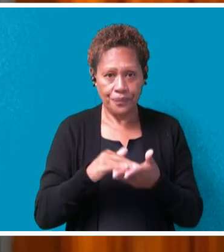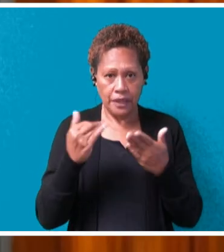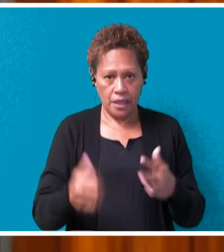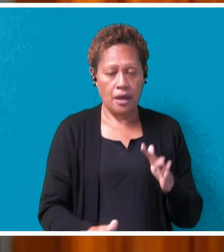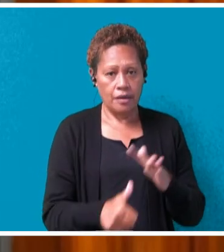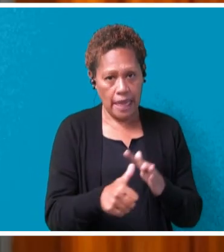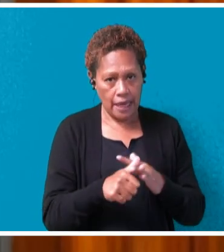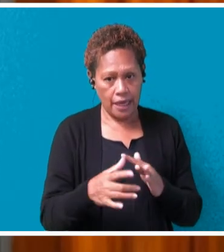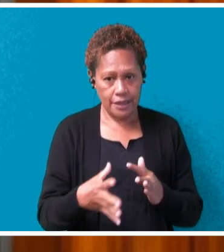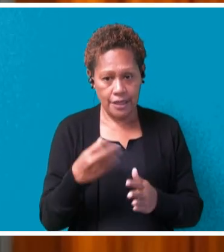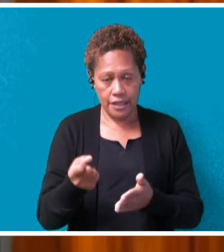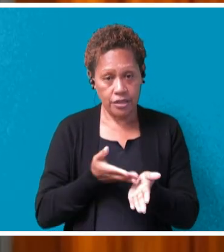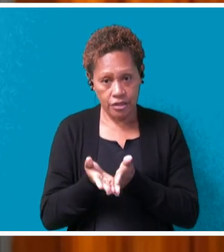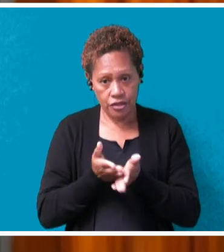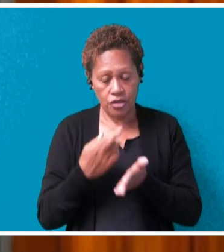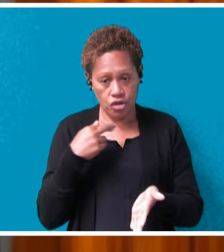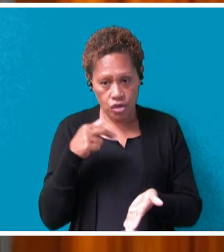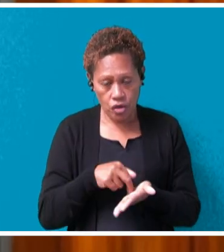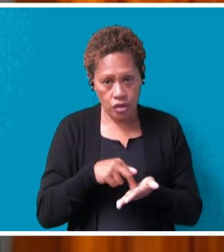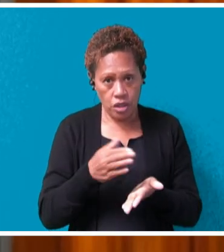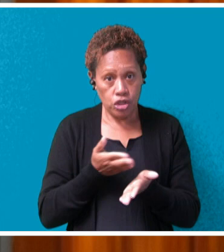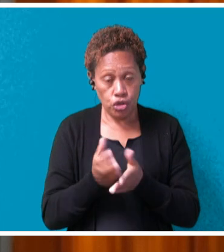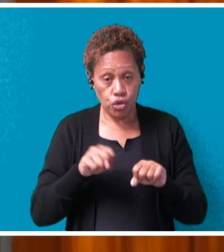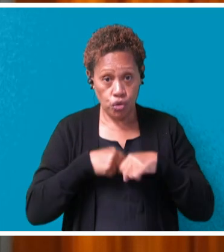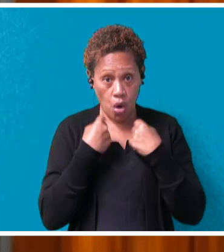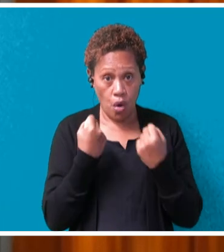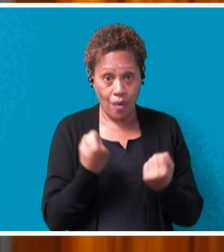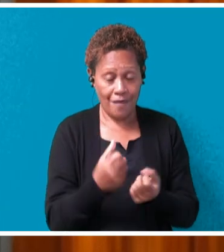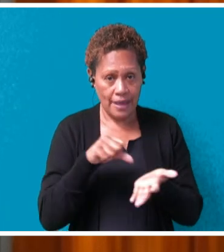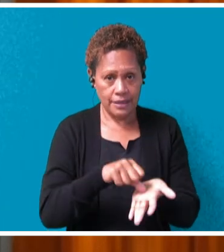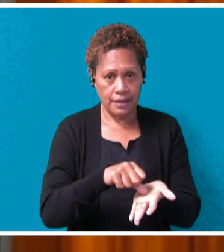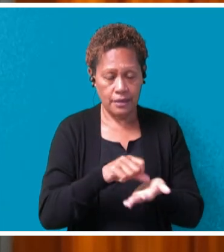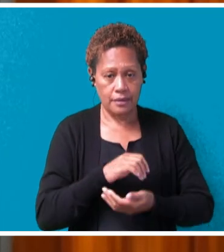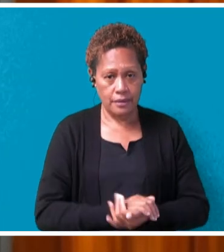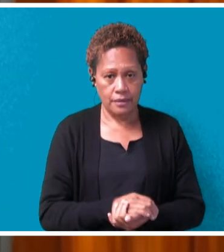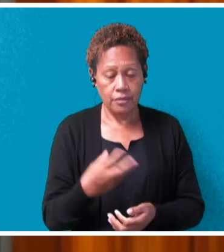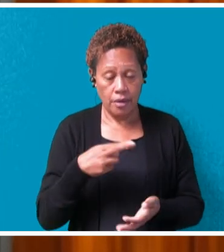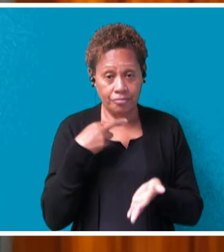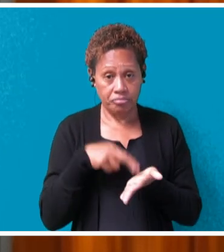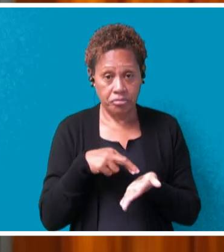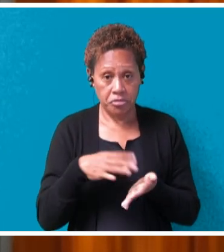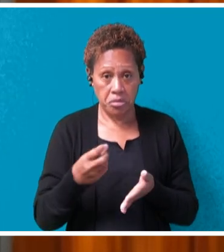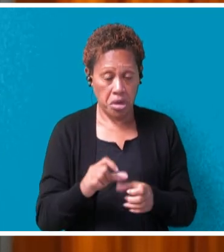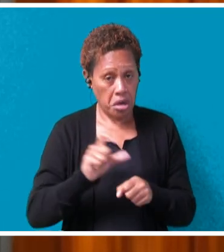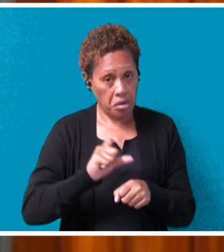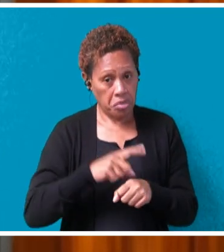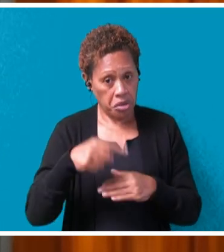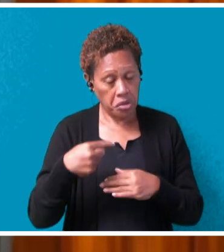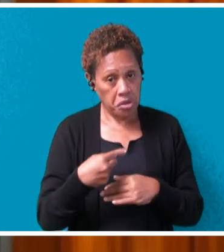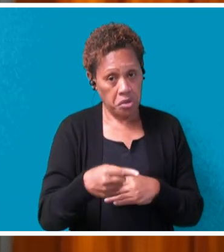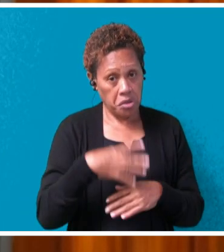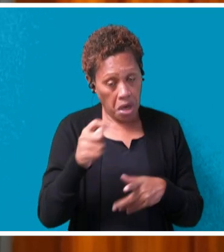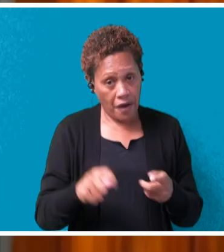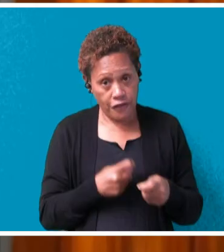services, including registering for social welfare assistance. The Registrar of Companies has continued its